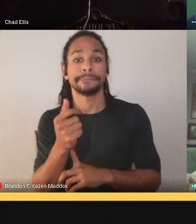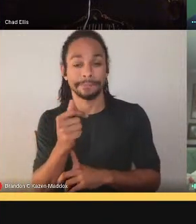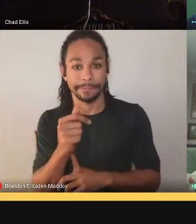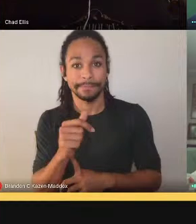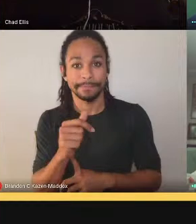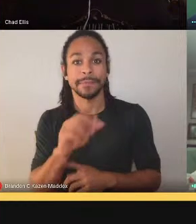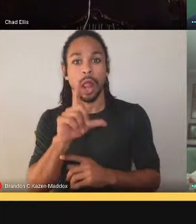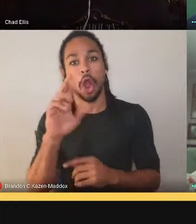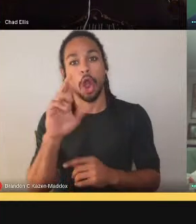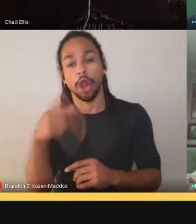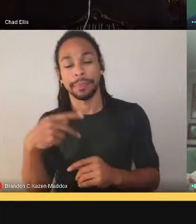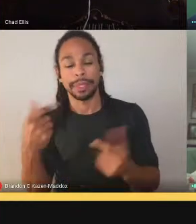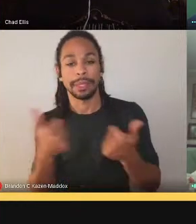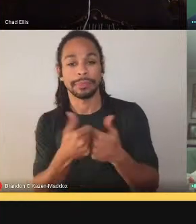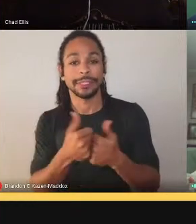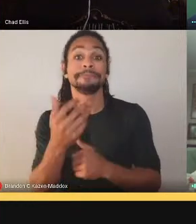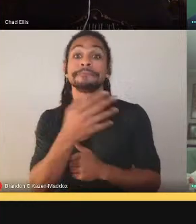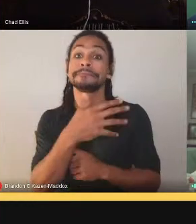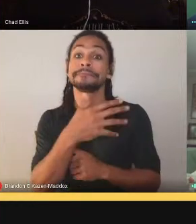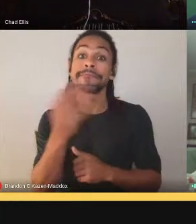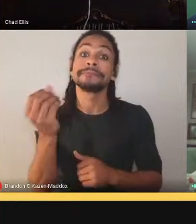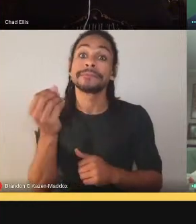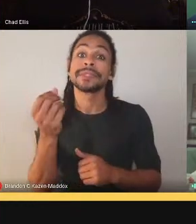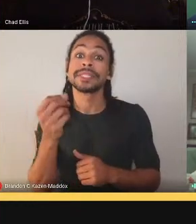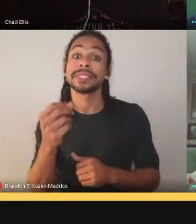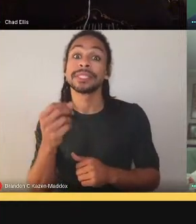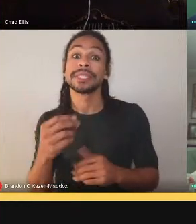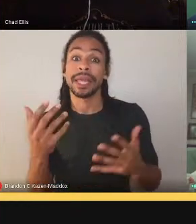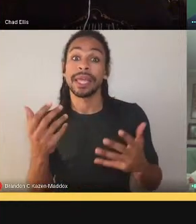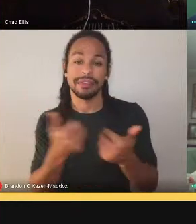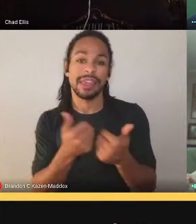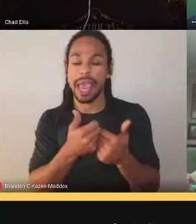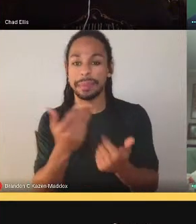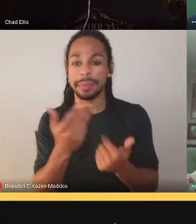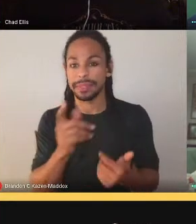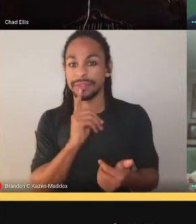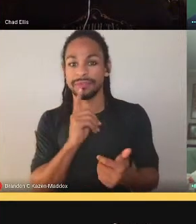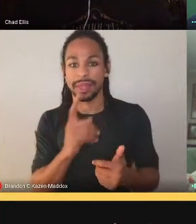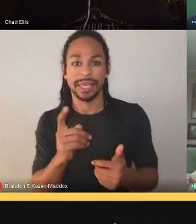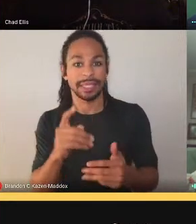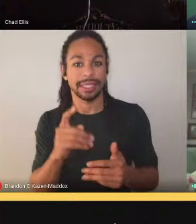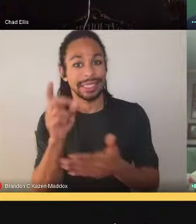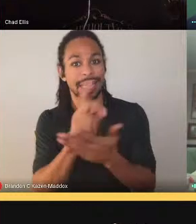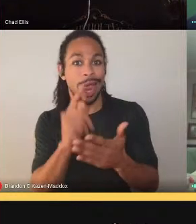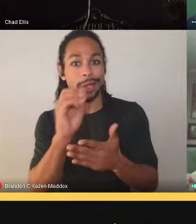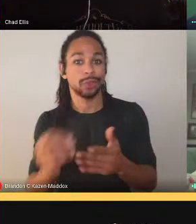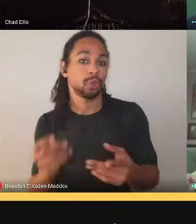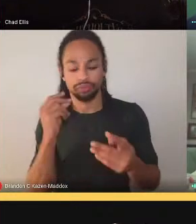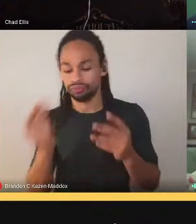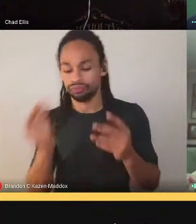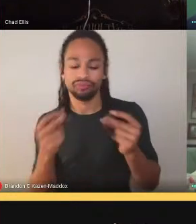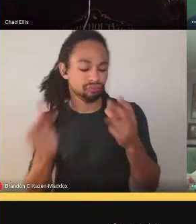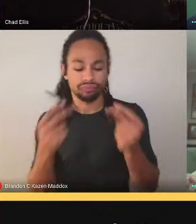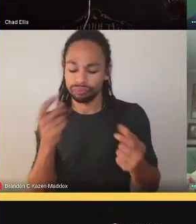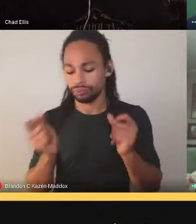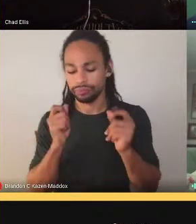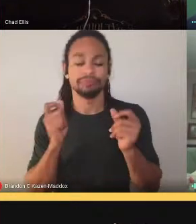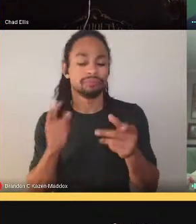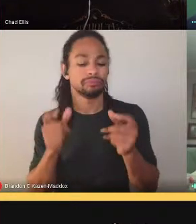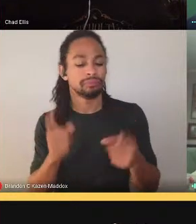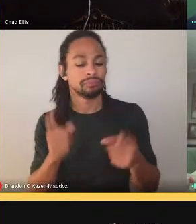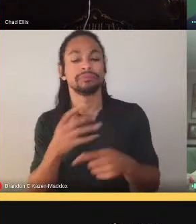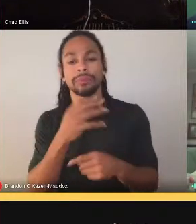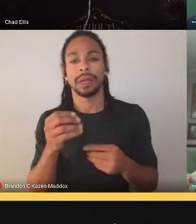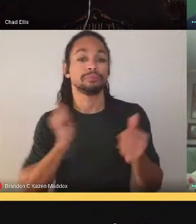on the fly. And you know, you kind of have to be, they're very, you know, performance driven. And so along